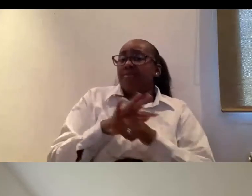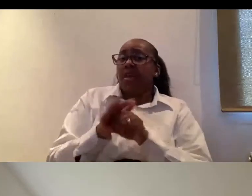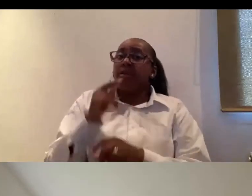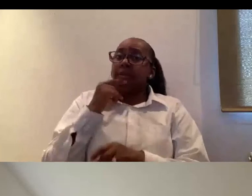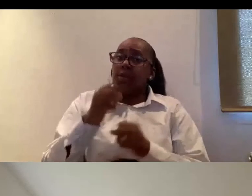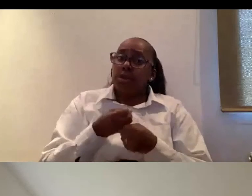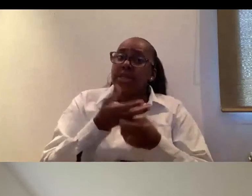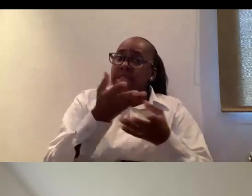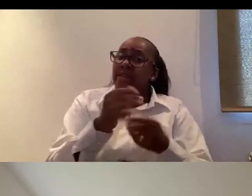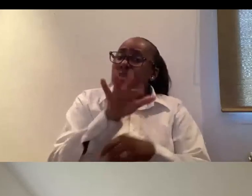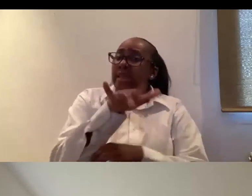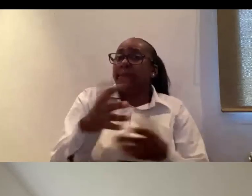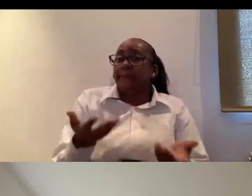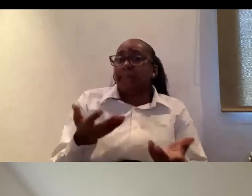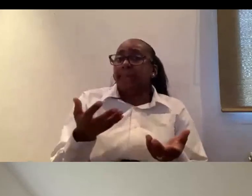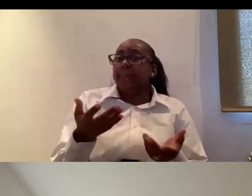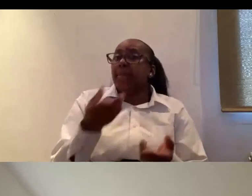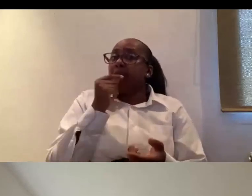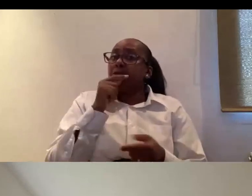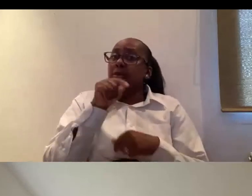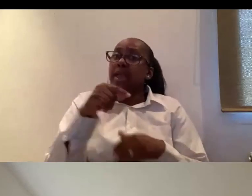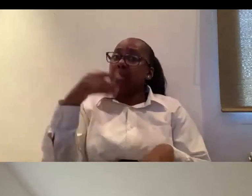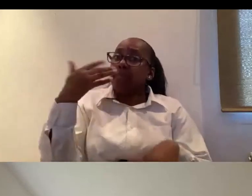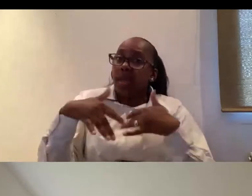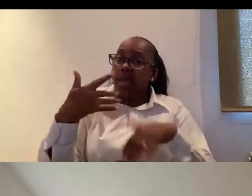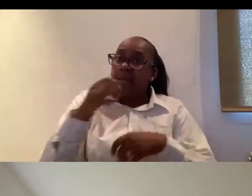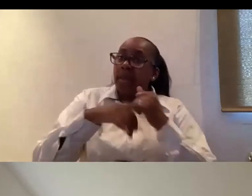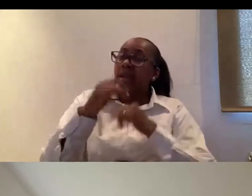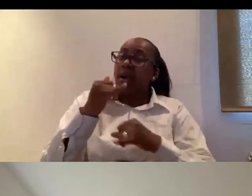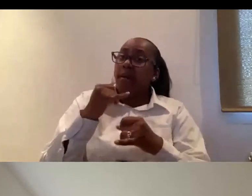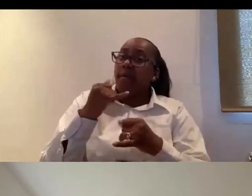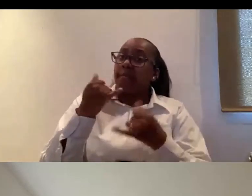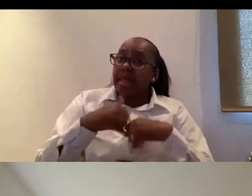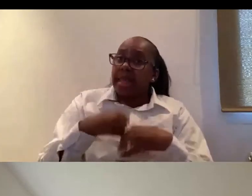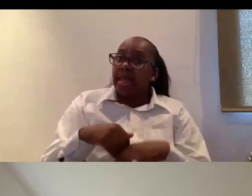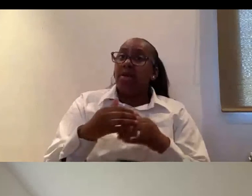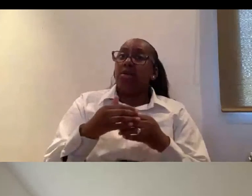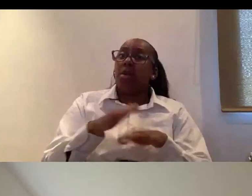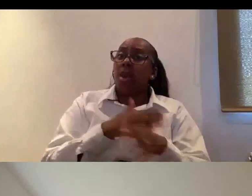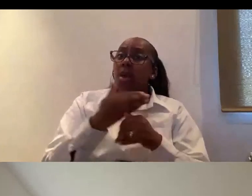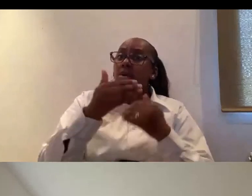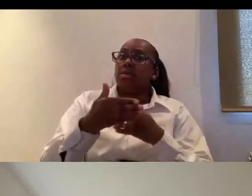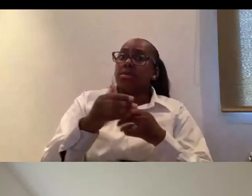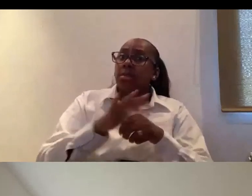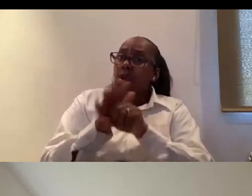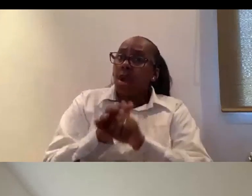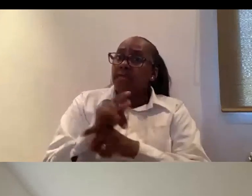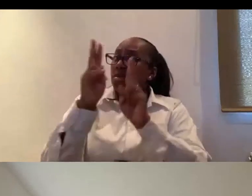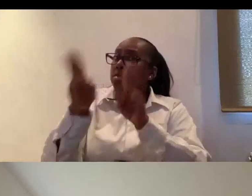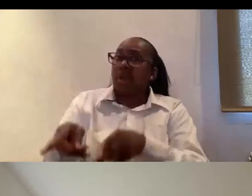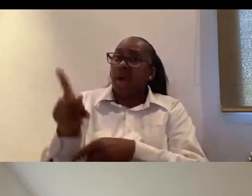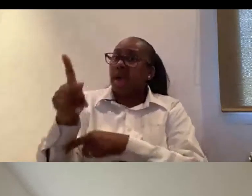transmit it to them, and they may suffer severe illness, long COVID, or pass away. And the last thing you want to